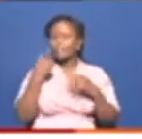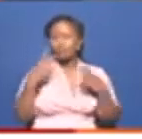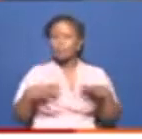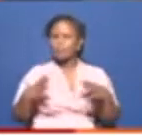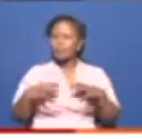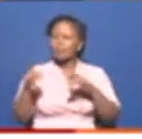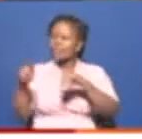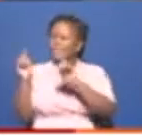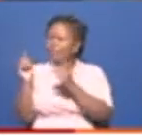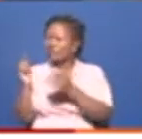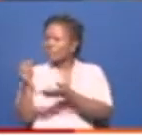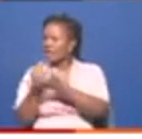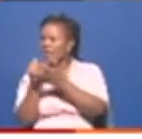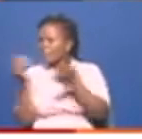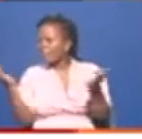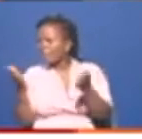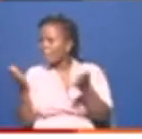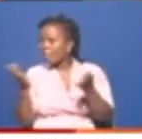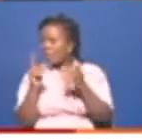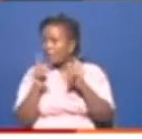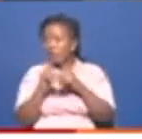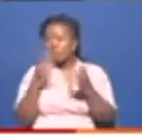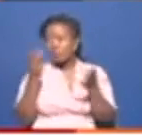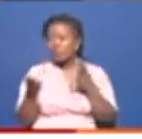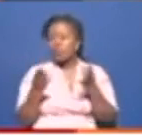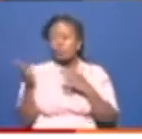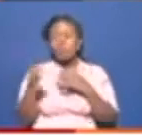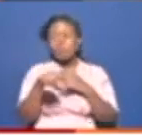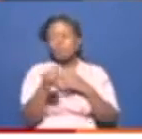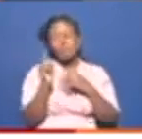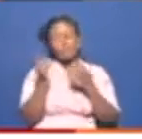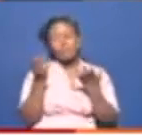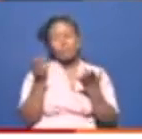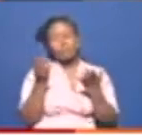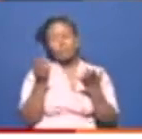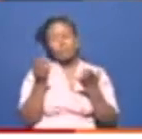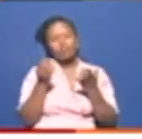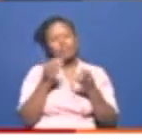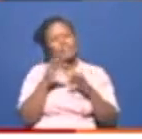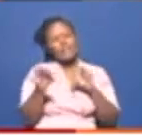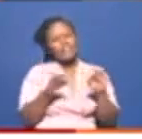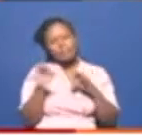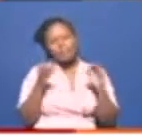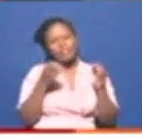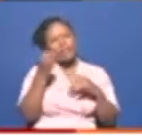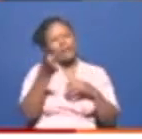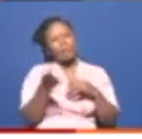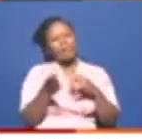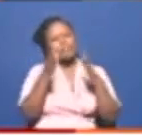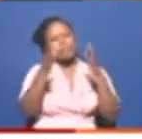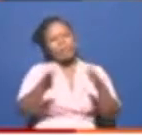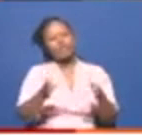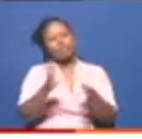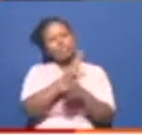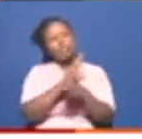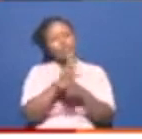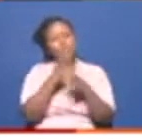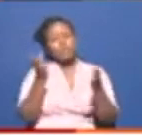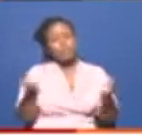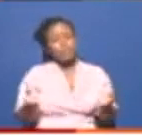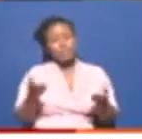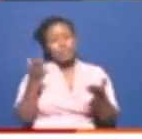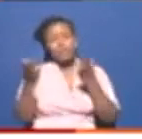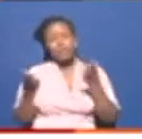And maybe can you give a quantifiable amount on how much one can spend? Just like we have kidneys, now we are